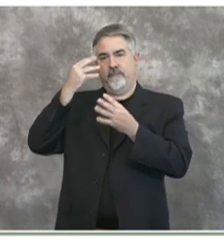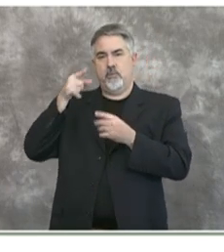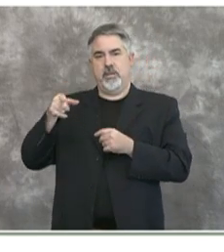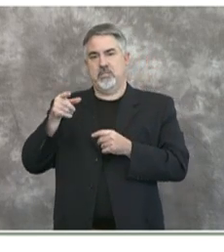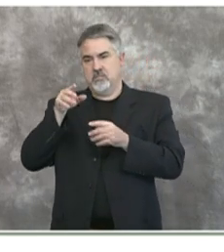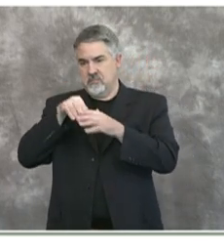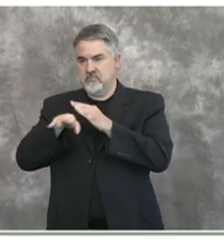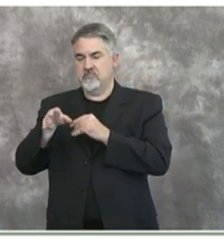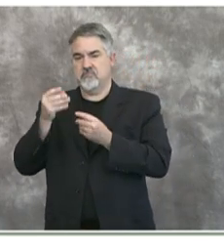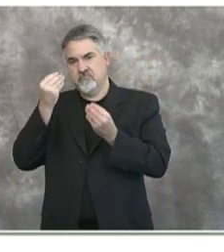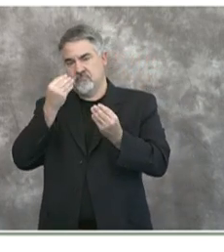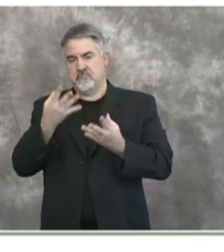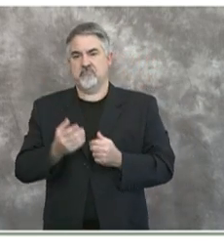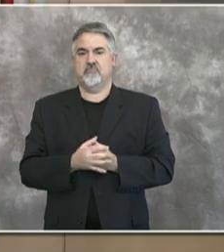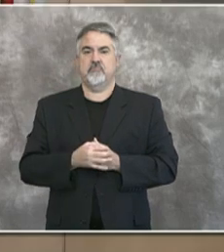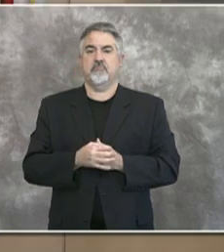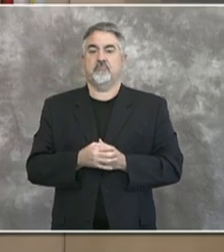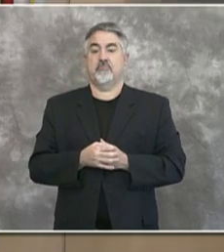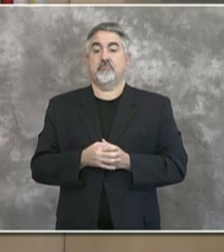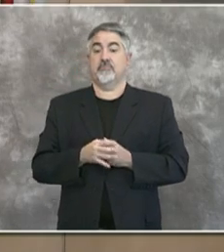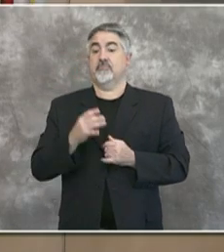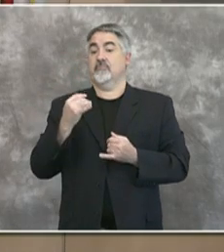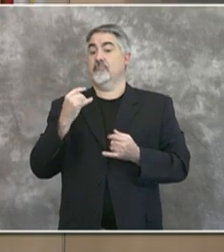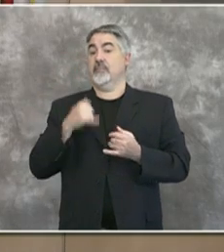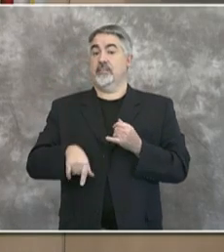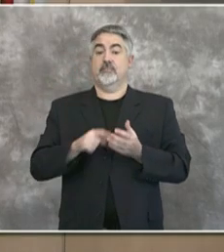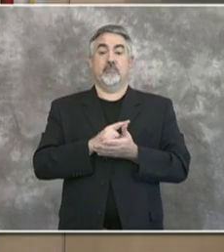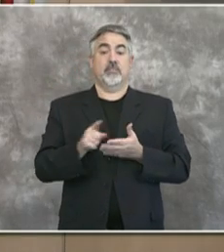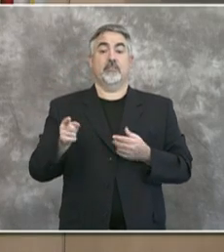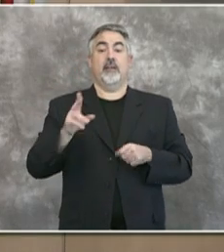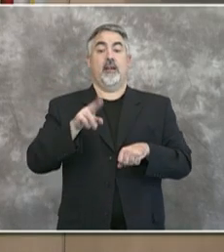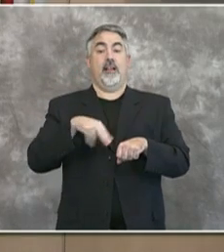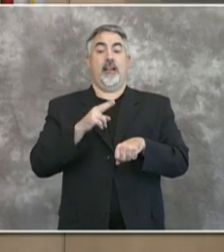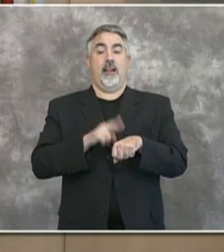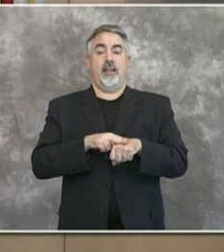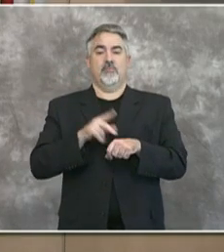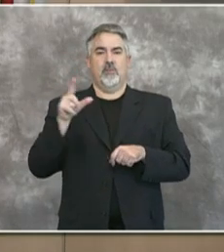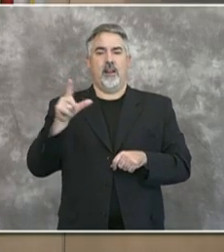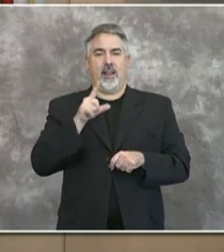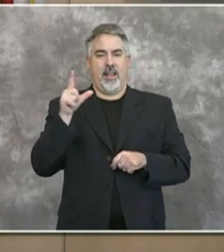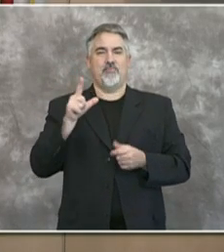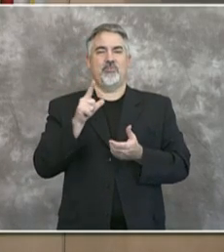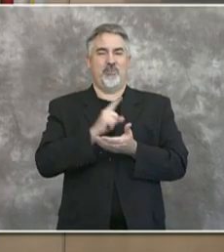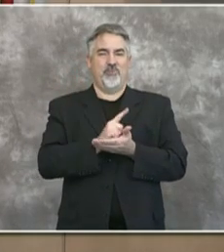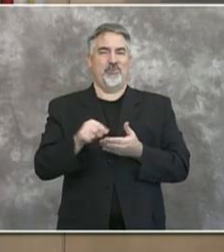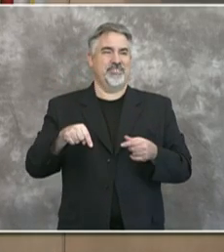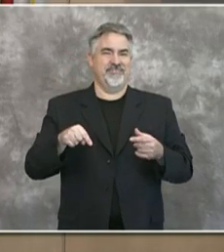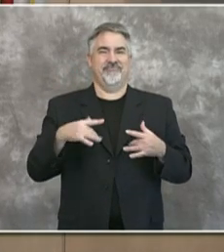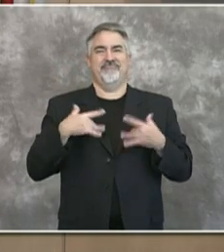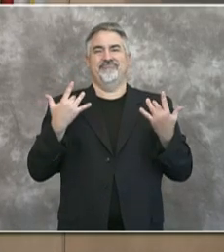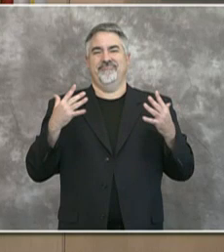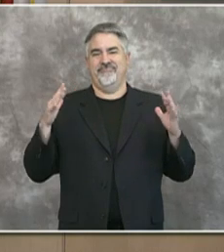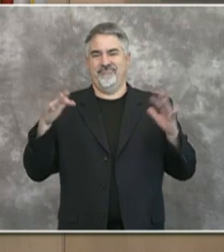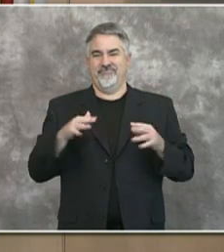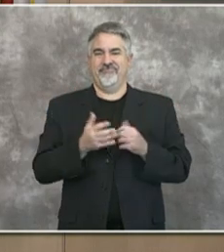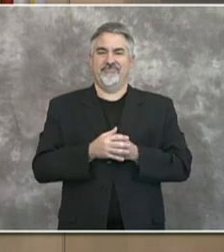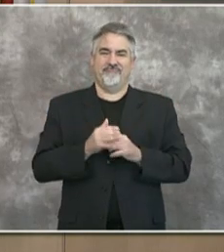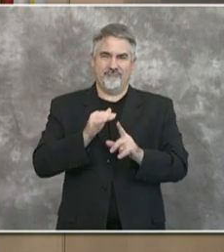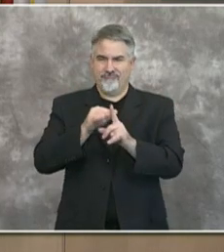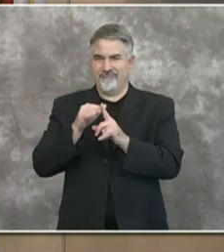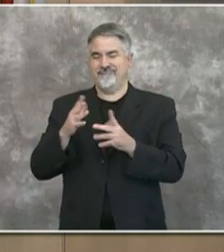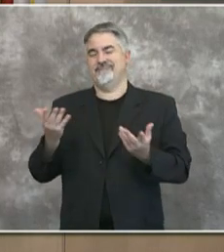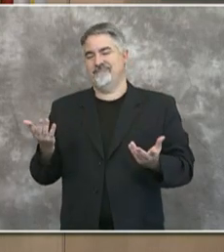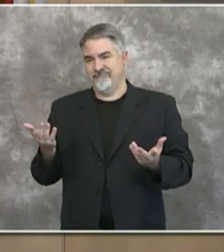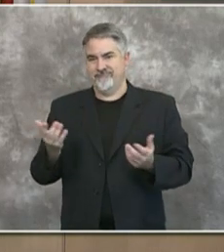sdfightthebite.com. Lastly, this week is also National Library Week, and we want to remind everyone that if